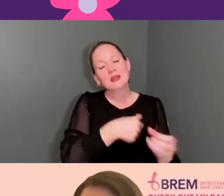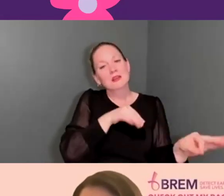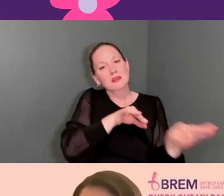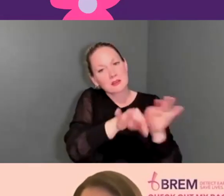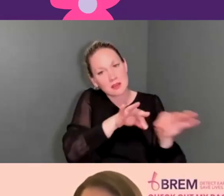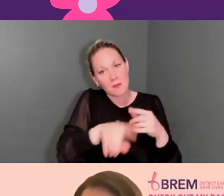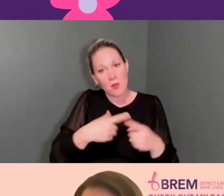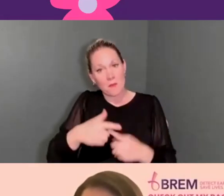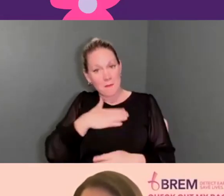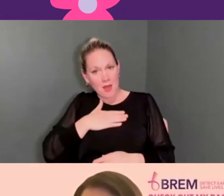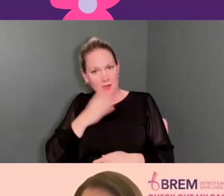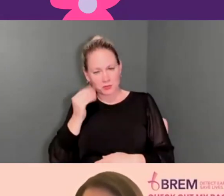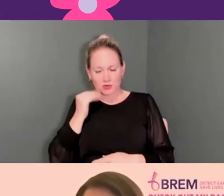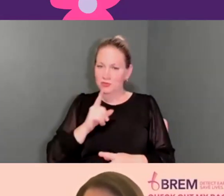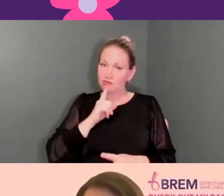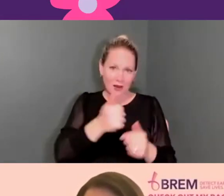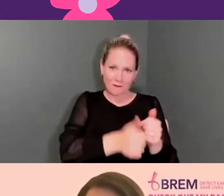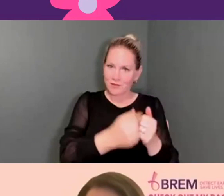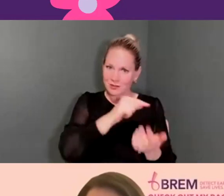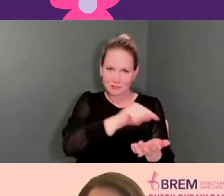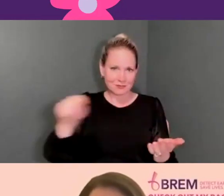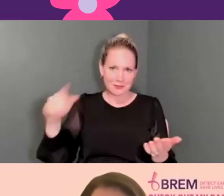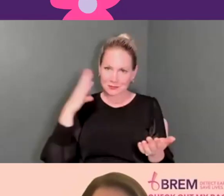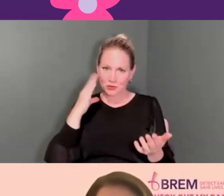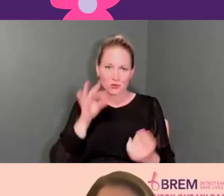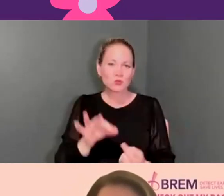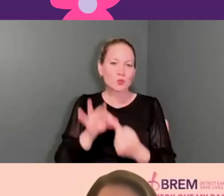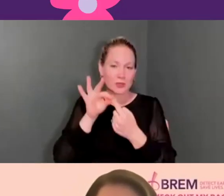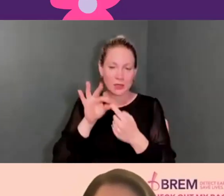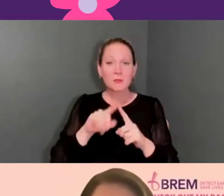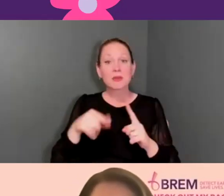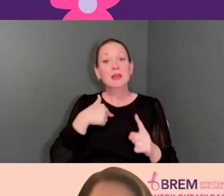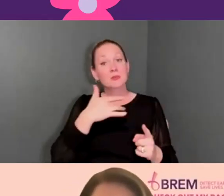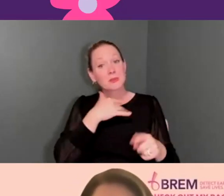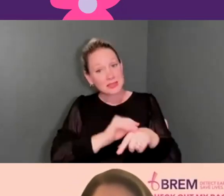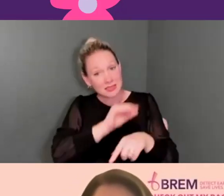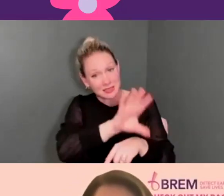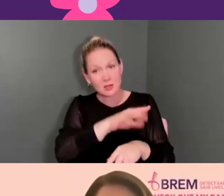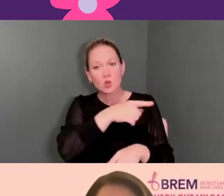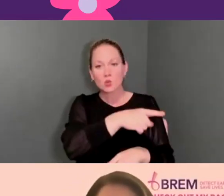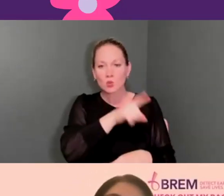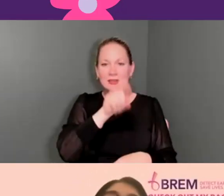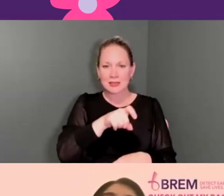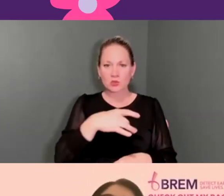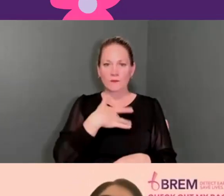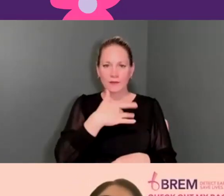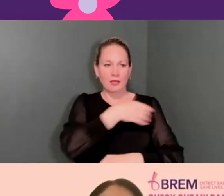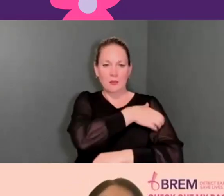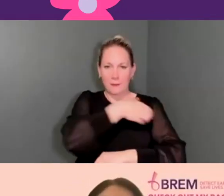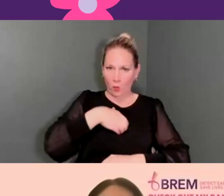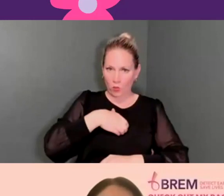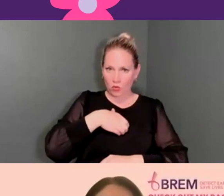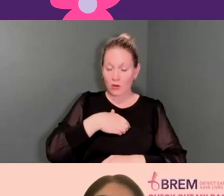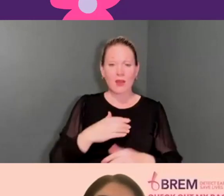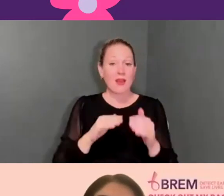nuanced experience. But in that, I say, you need to be empowered. You need your agency. And the way you do that is you